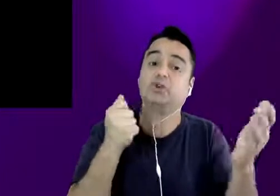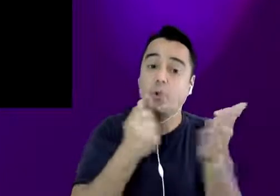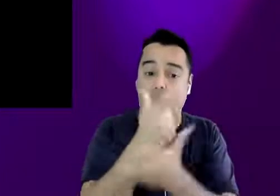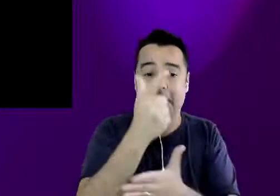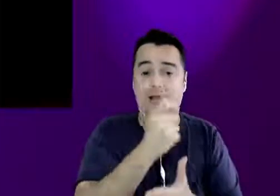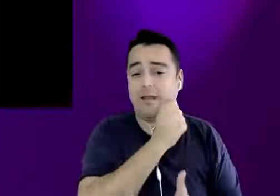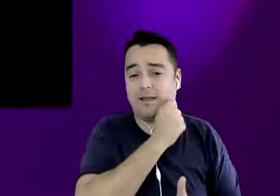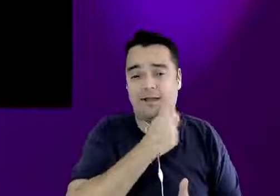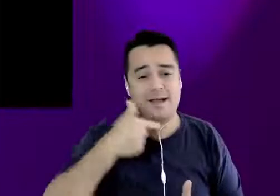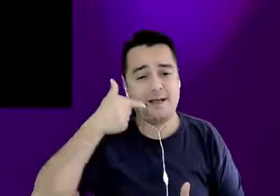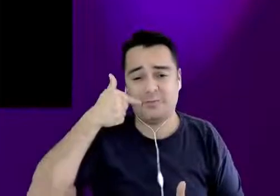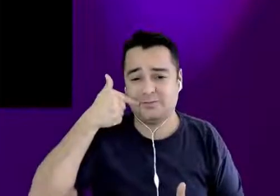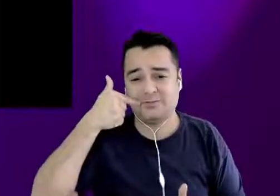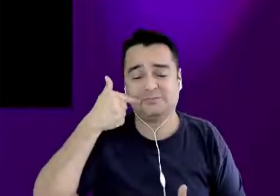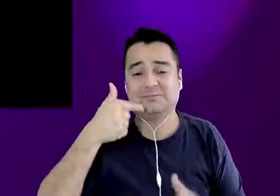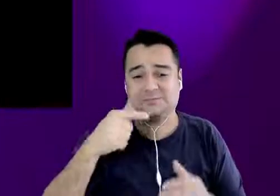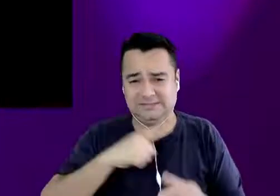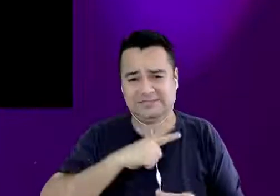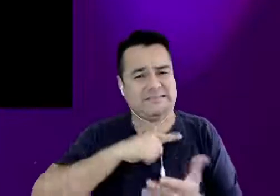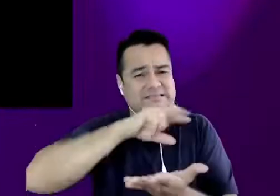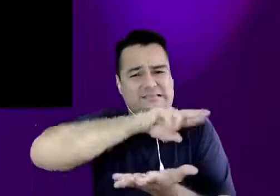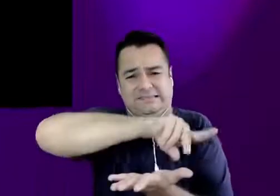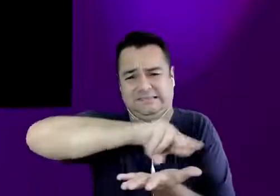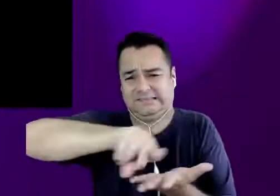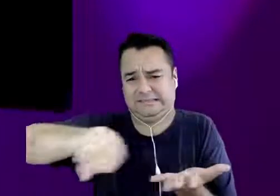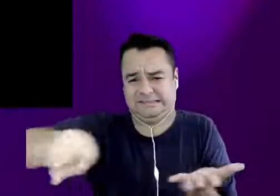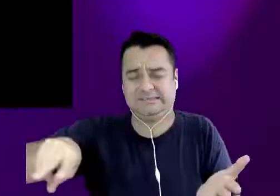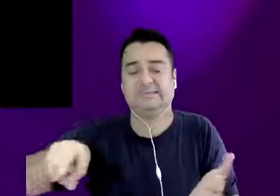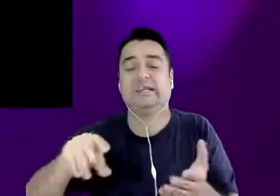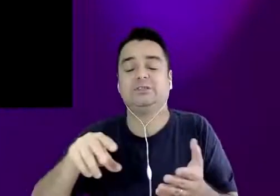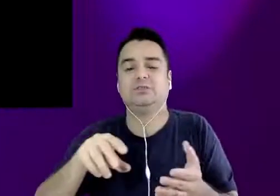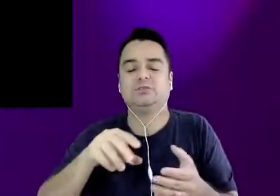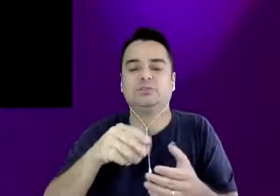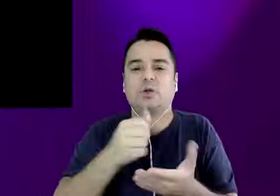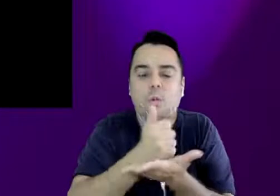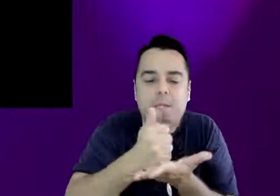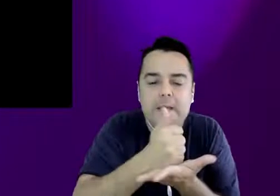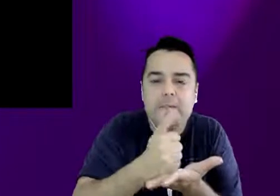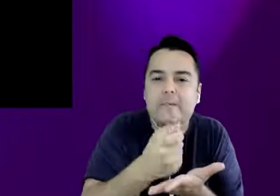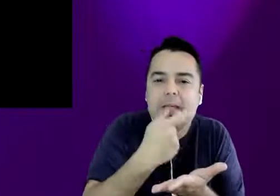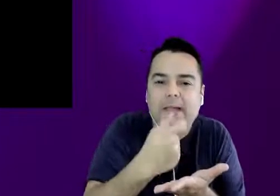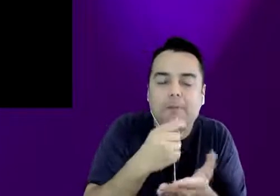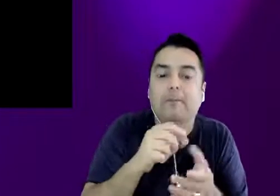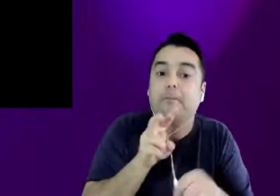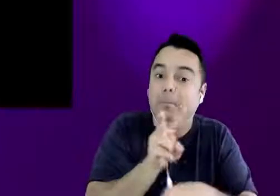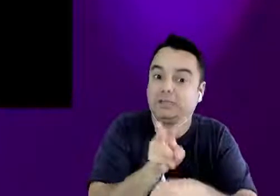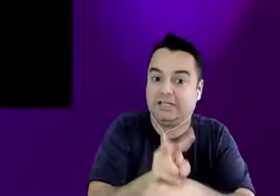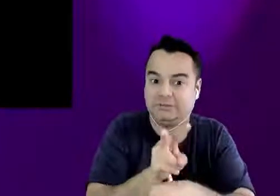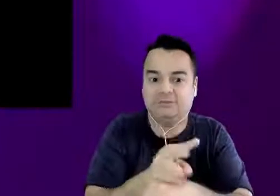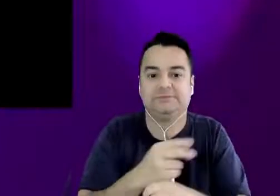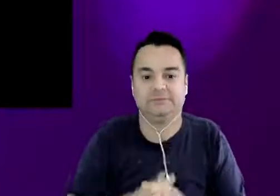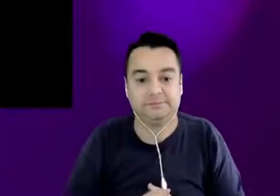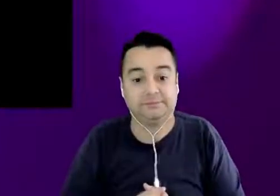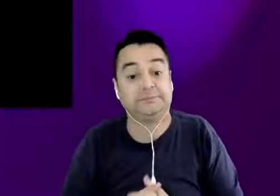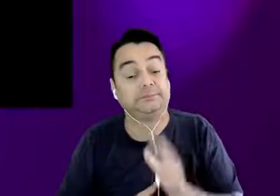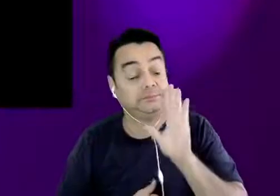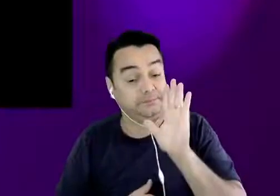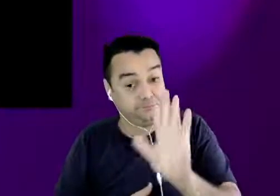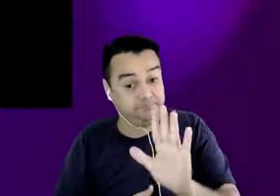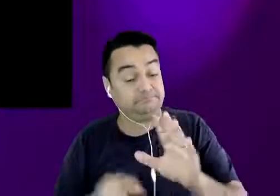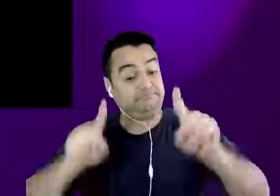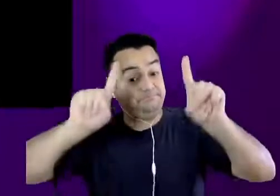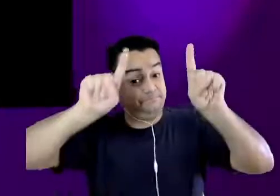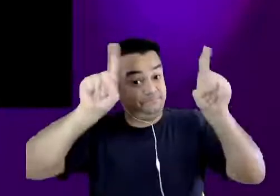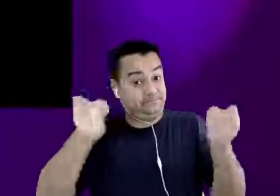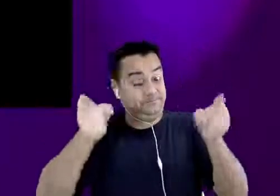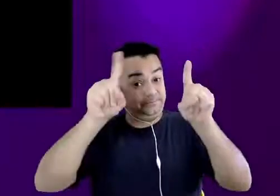protective substances, okay? Now, of course, I have to disclose, don't take this as a recipe or for